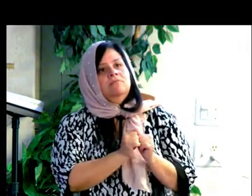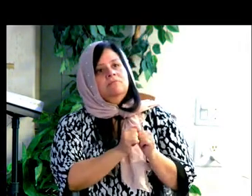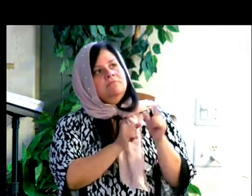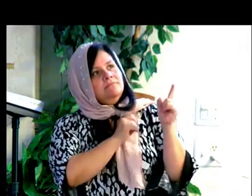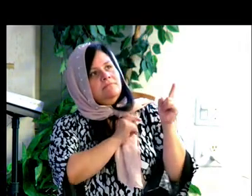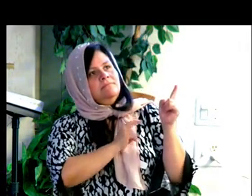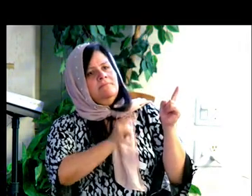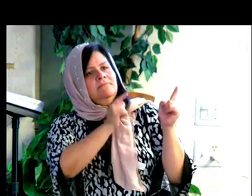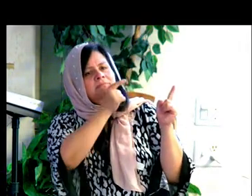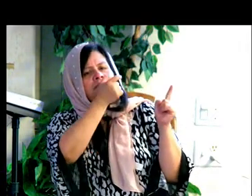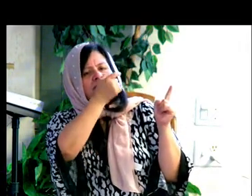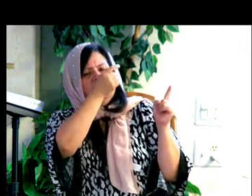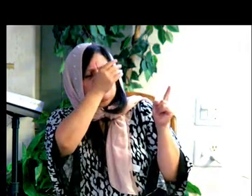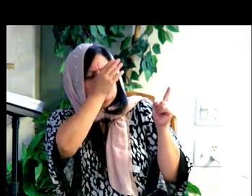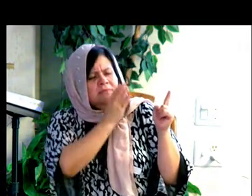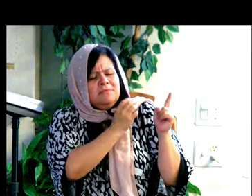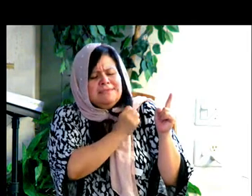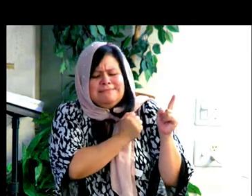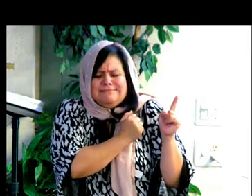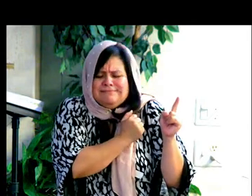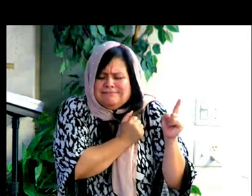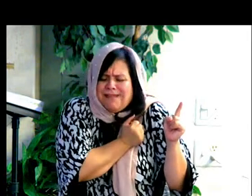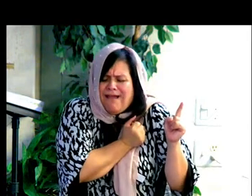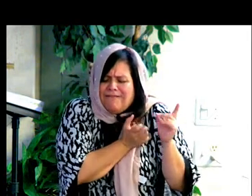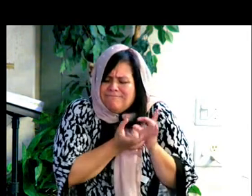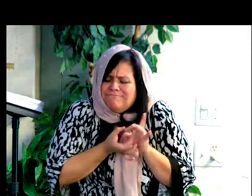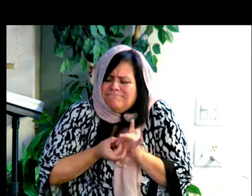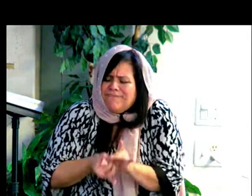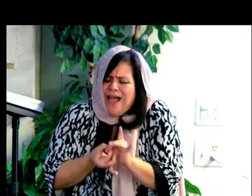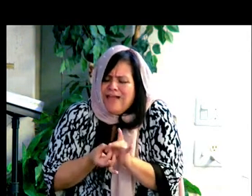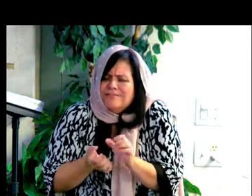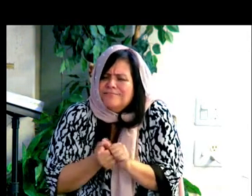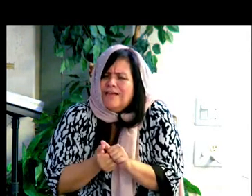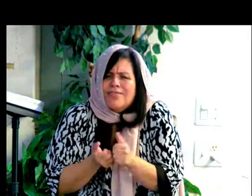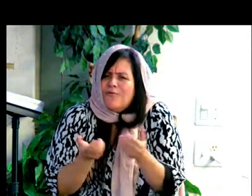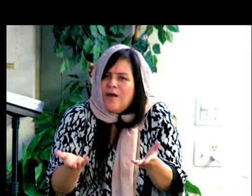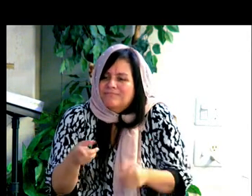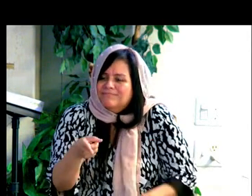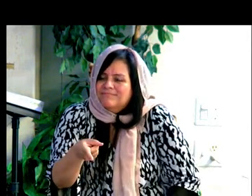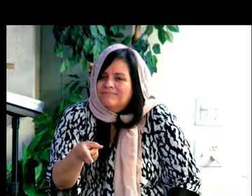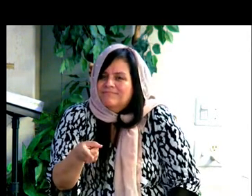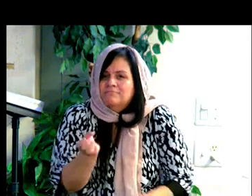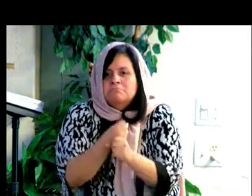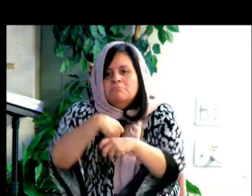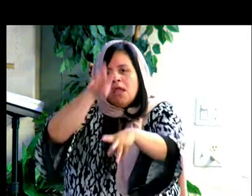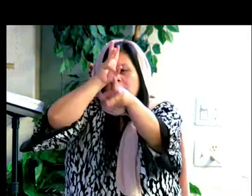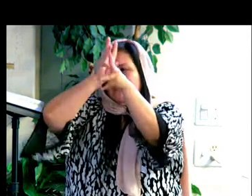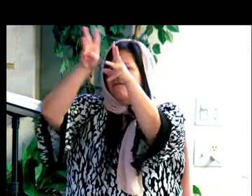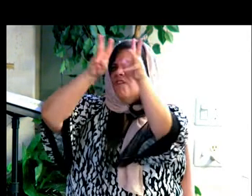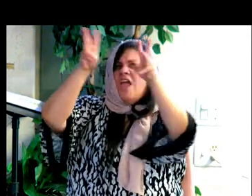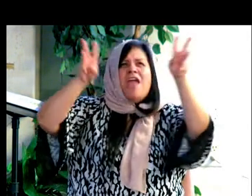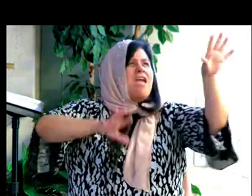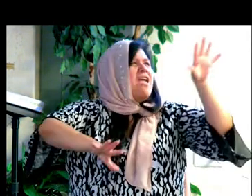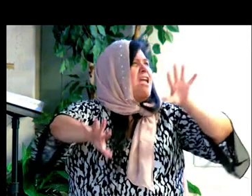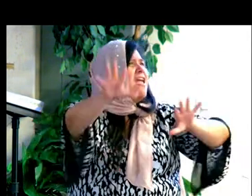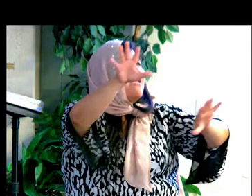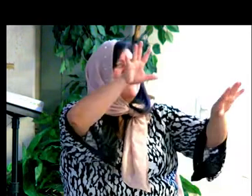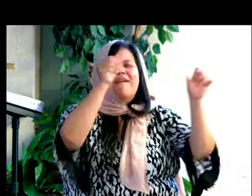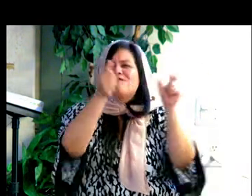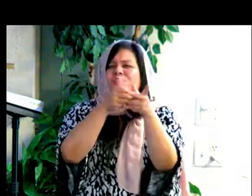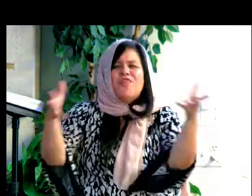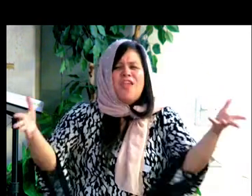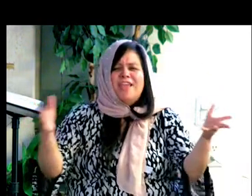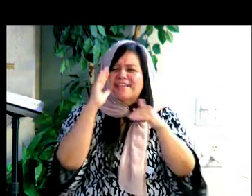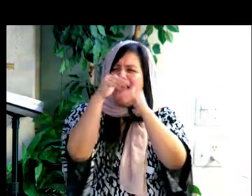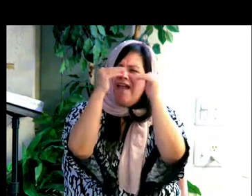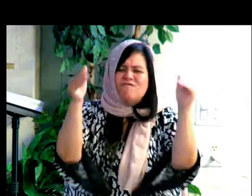that's why we all seek love and want to give love. Por eso, todos buscamos el amor y